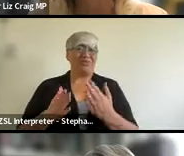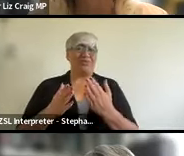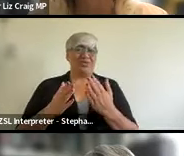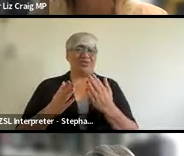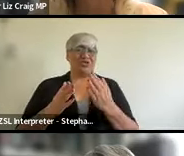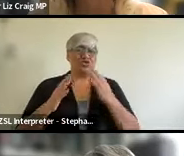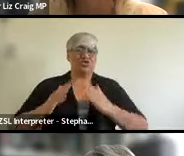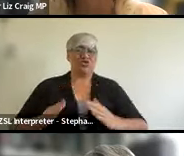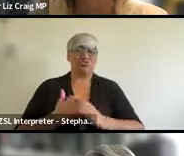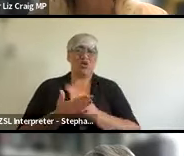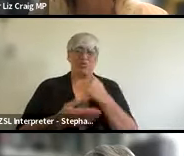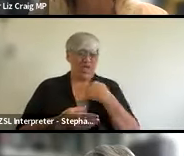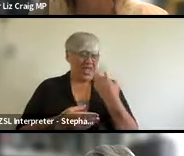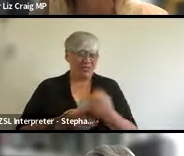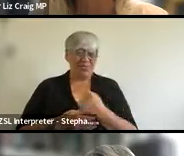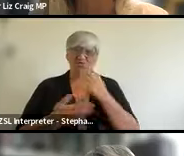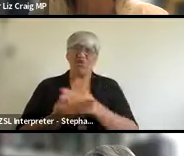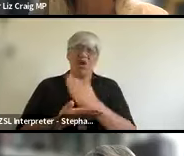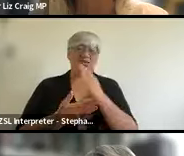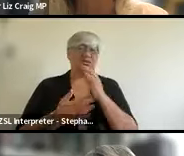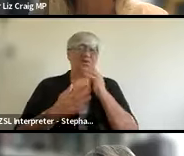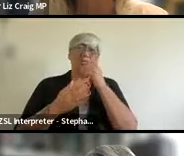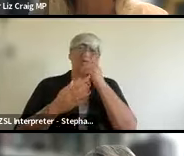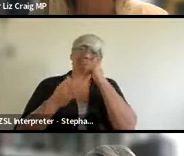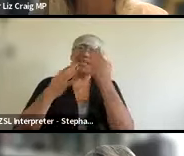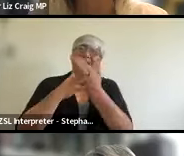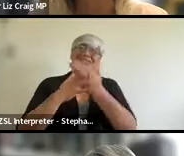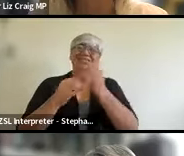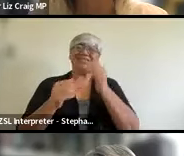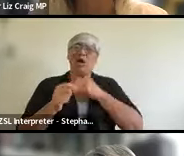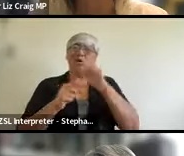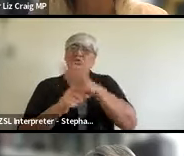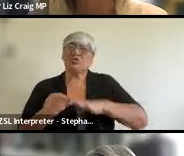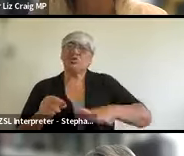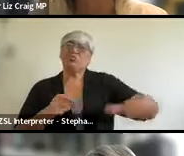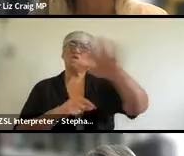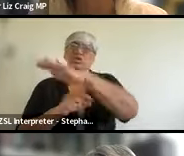collectively a right to access our environment safely.